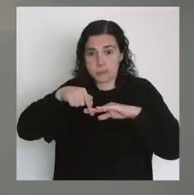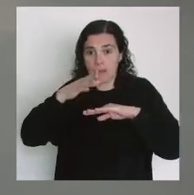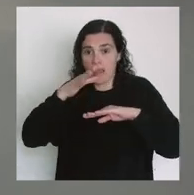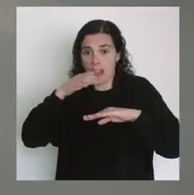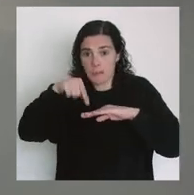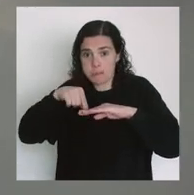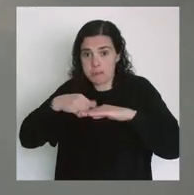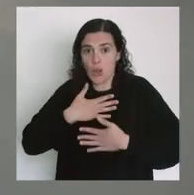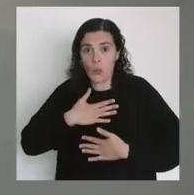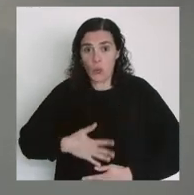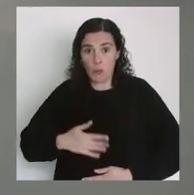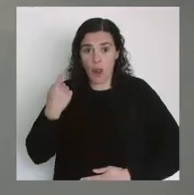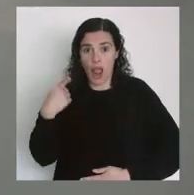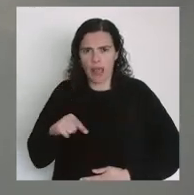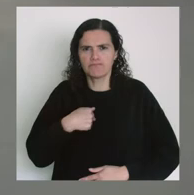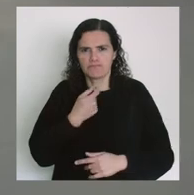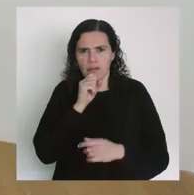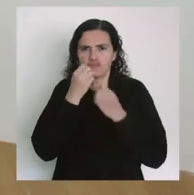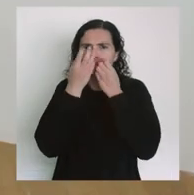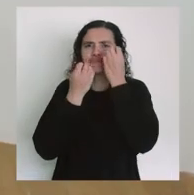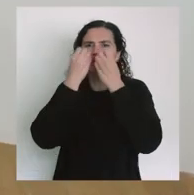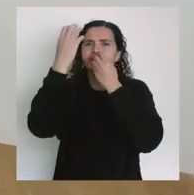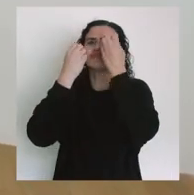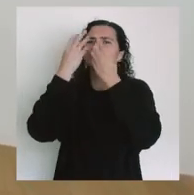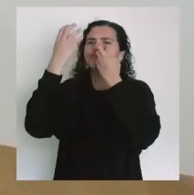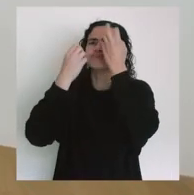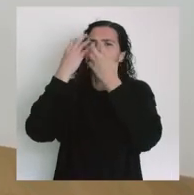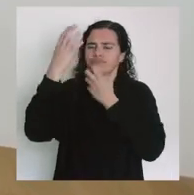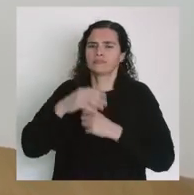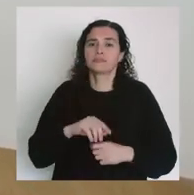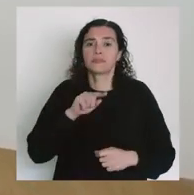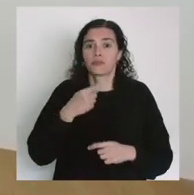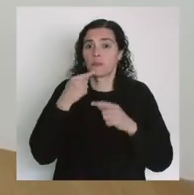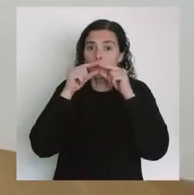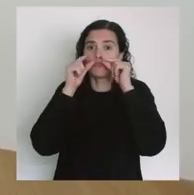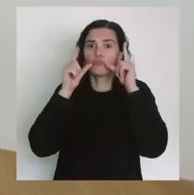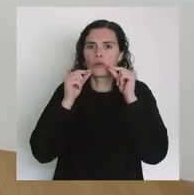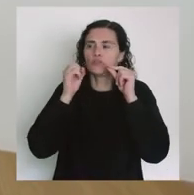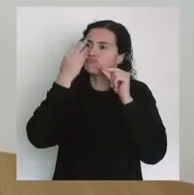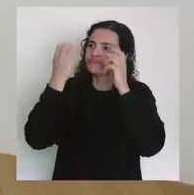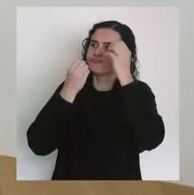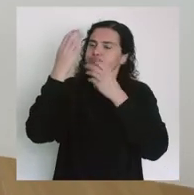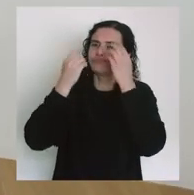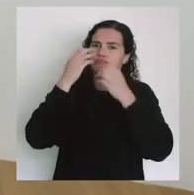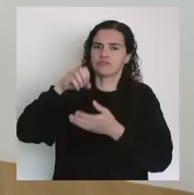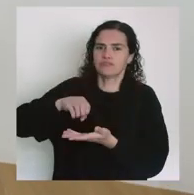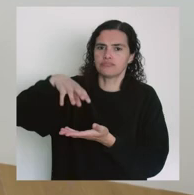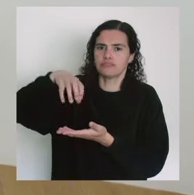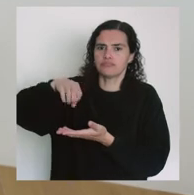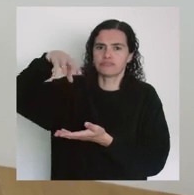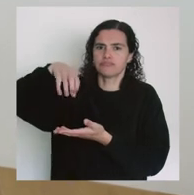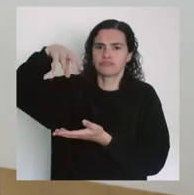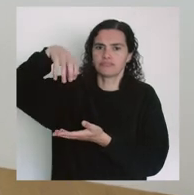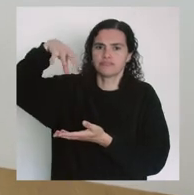there is a body, and the body is making bubble like with the mouth, and the bubble are coming out of the